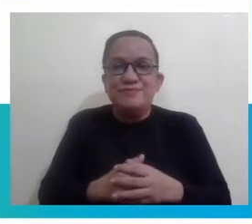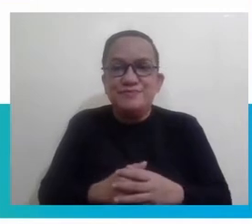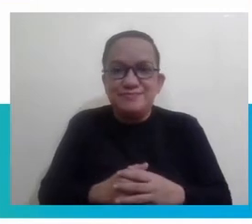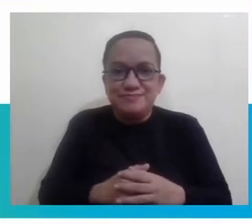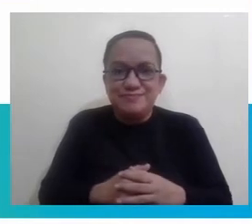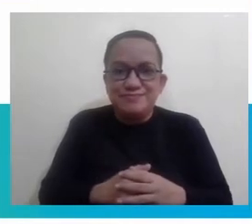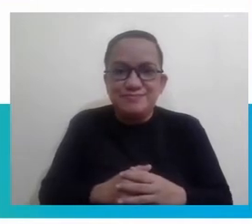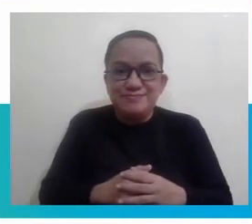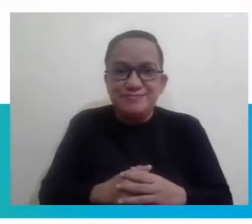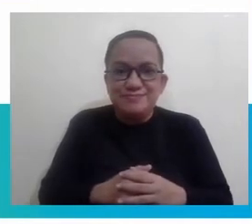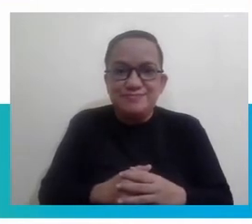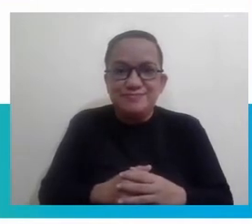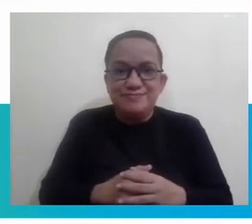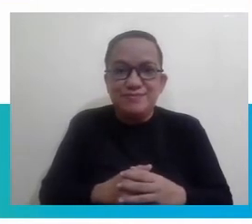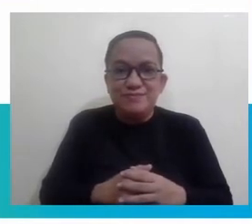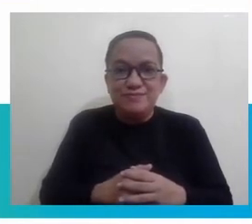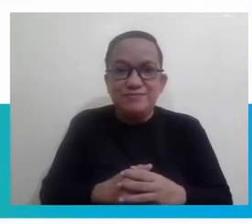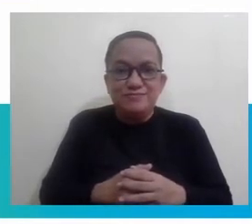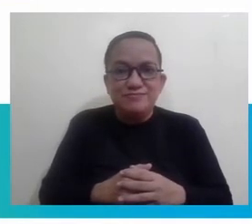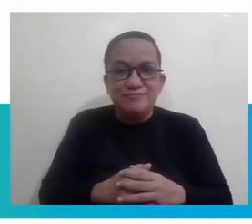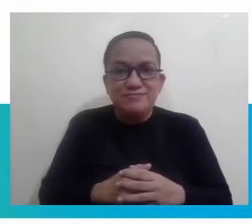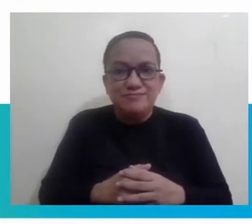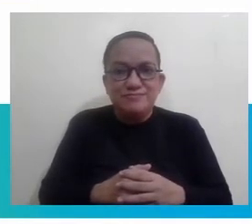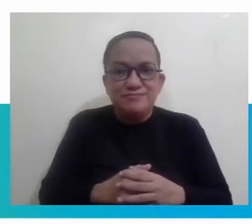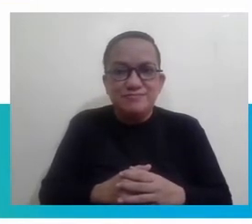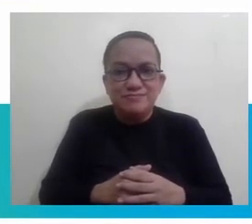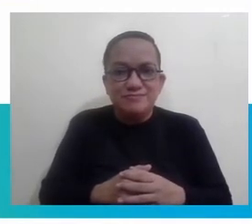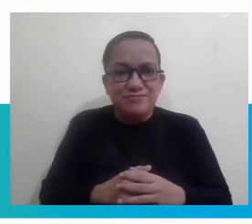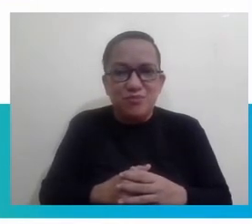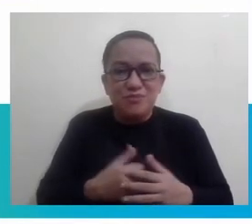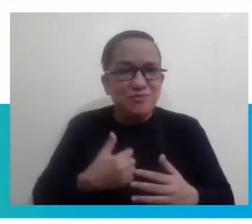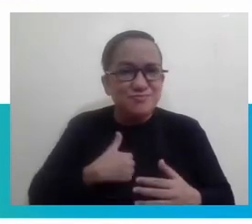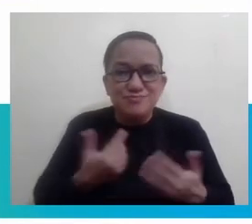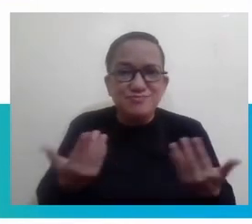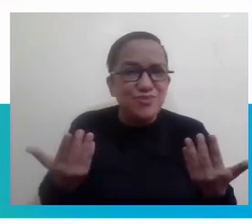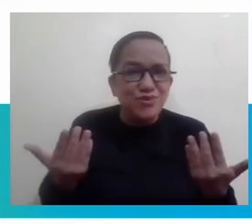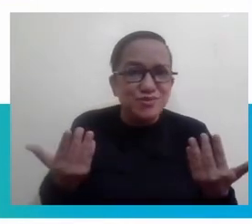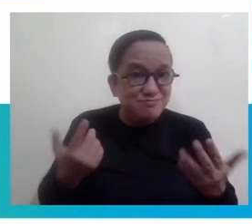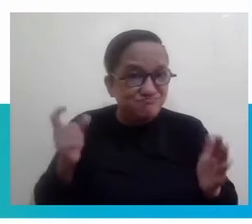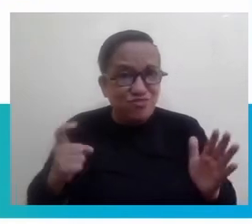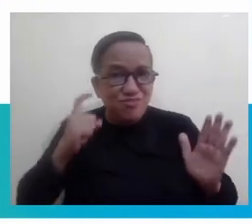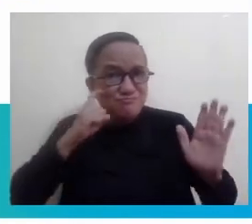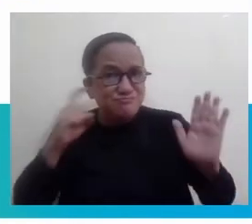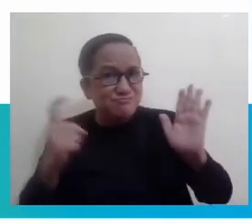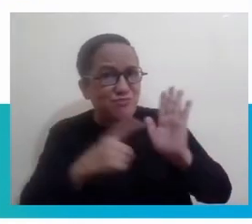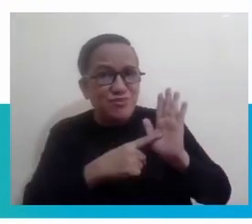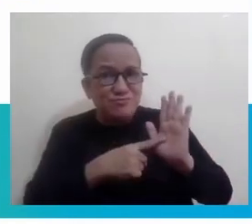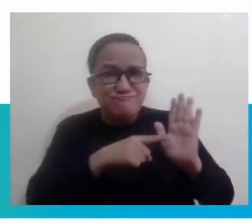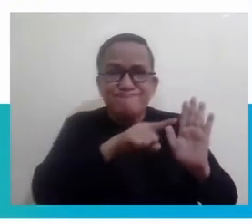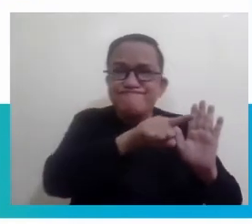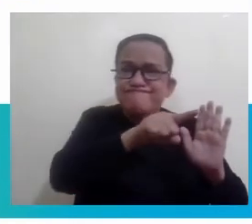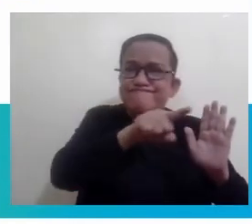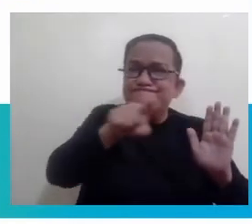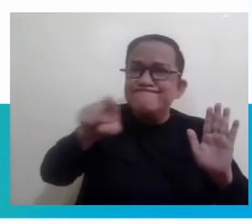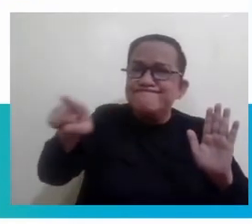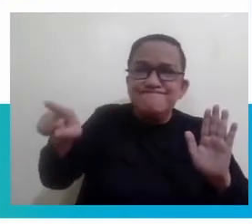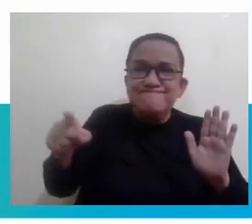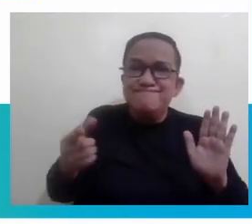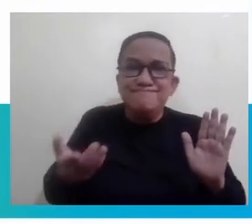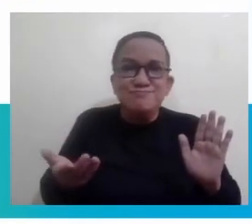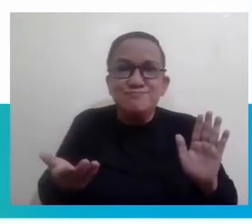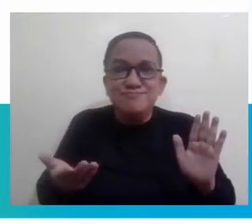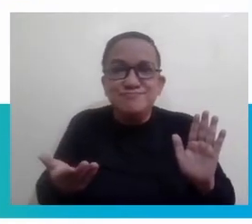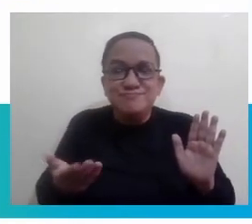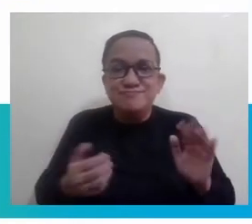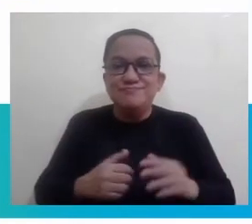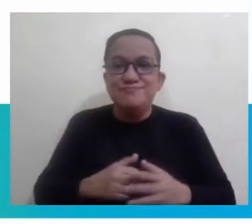One of the things that we have noticed, and probably a good news, is that and a lot of